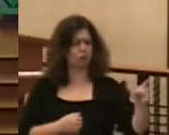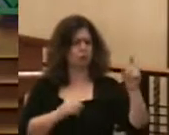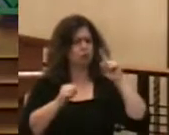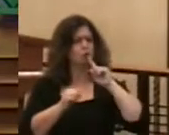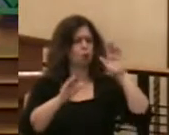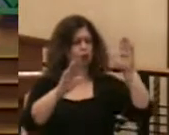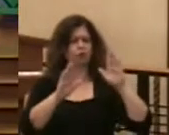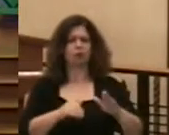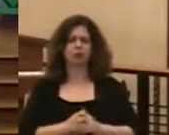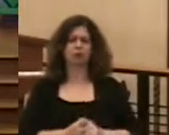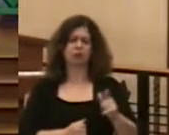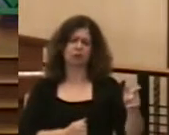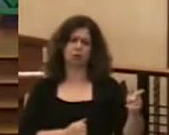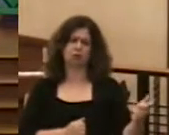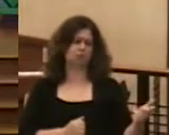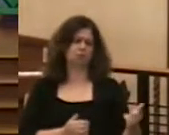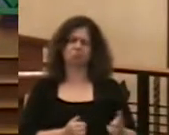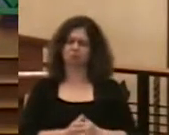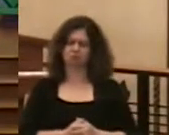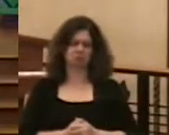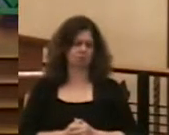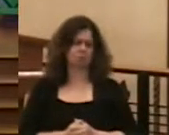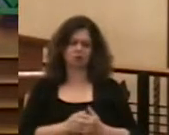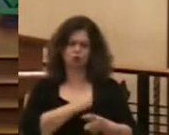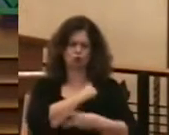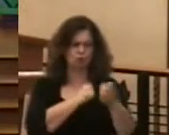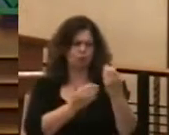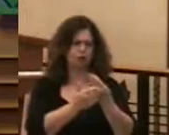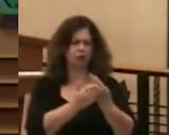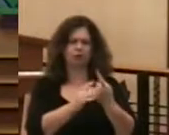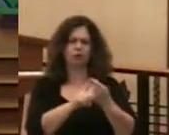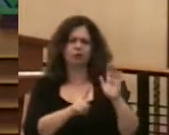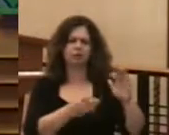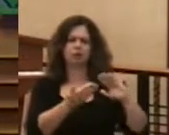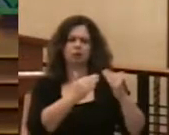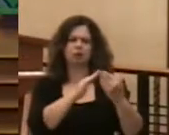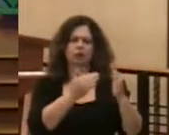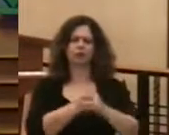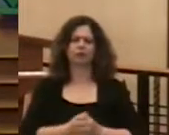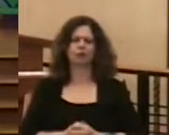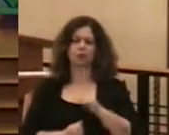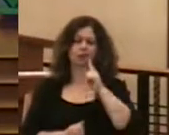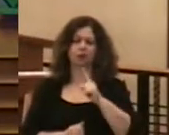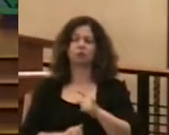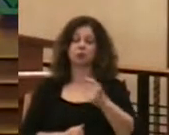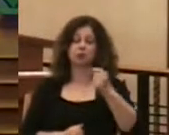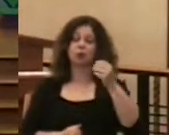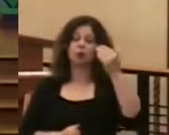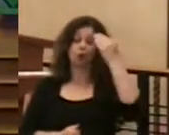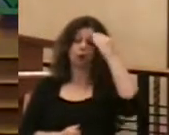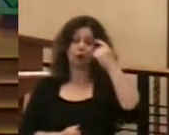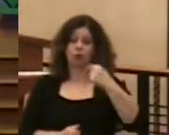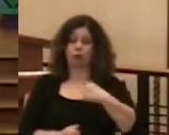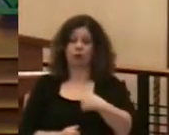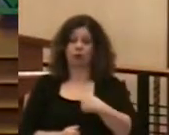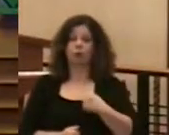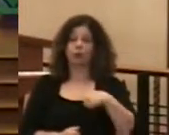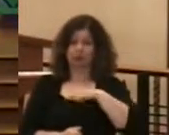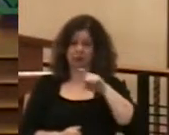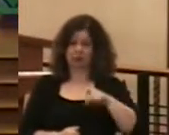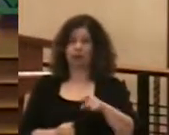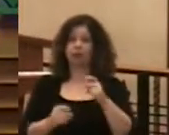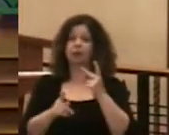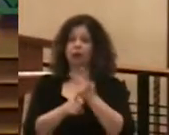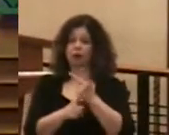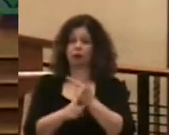community and his family in that way. It was a stark reminder to me that we need to be careful